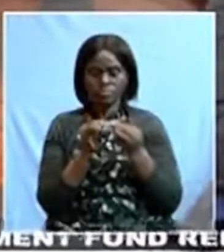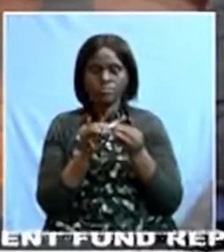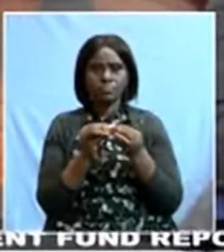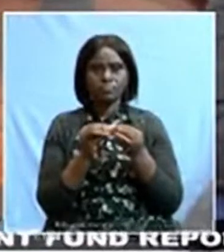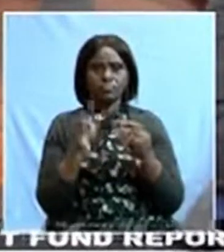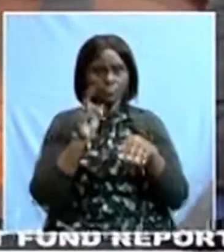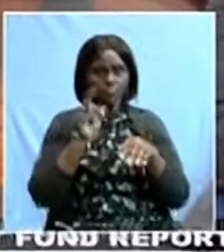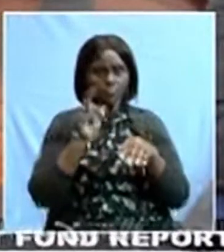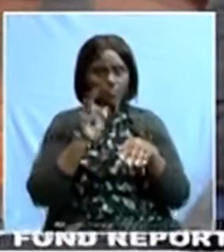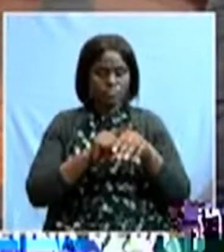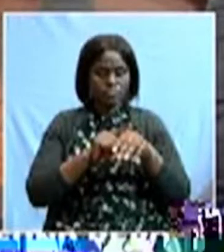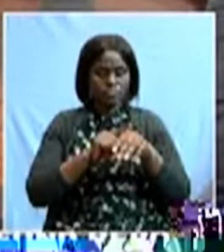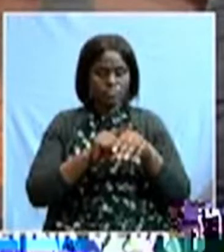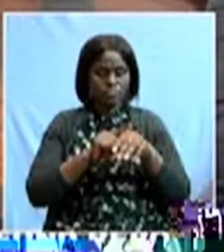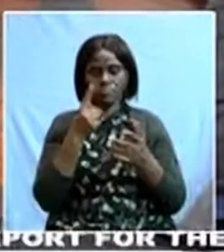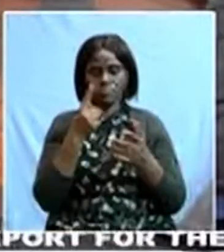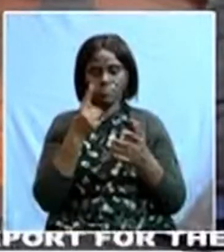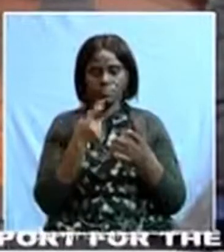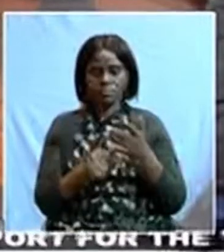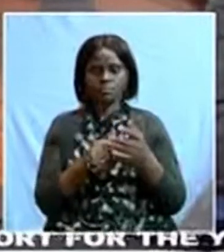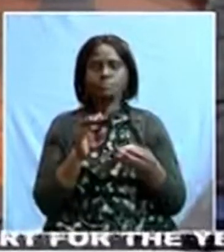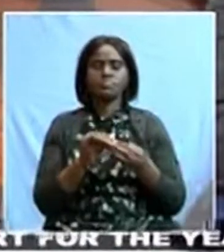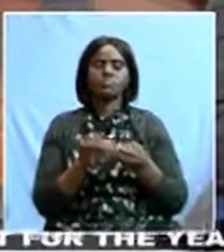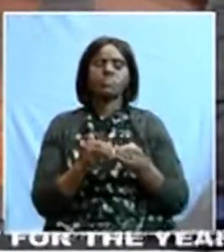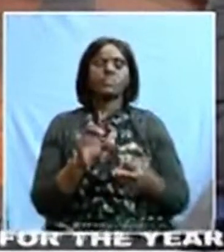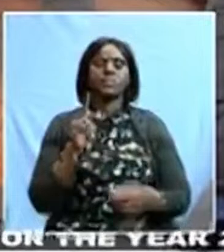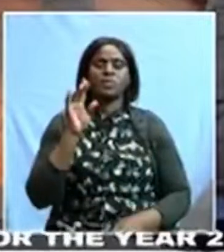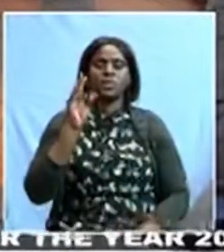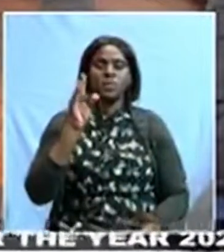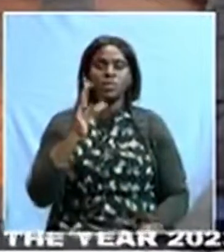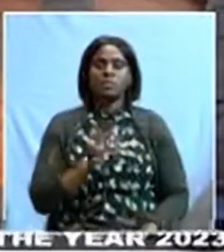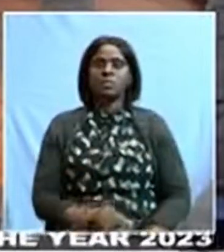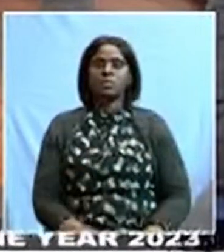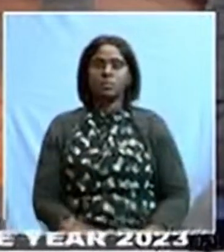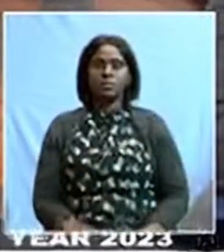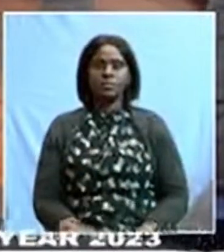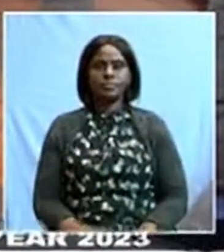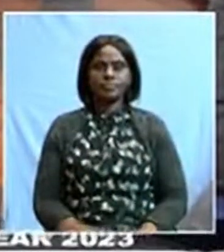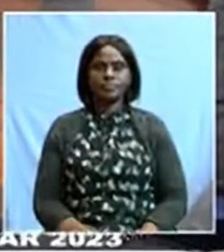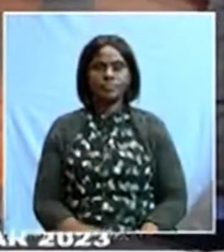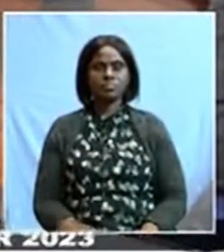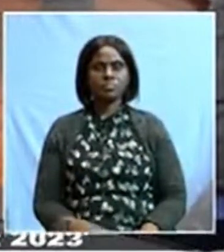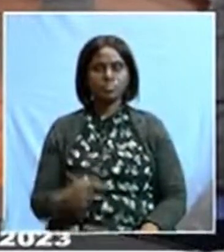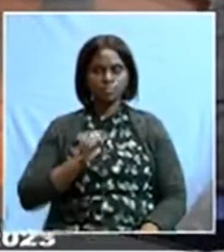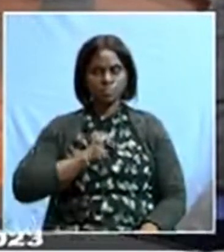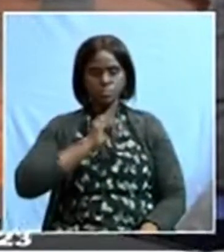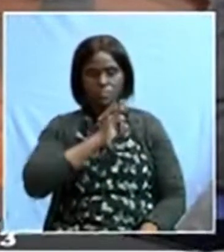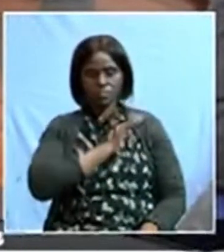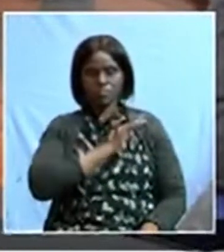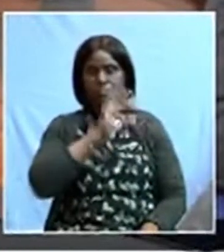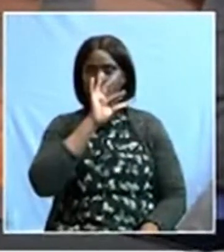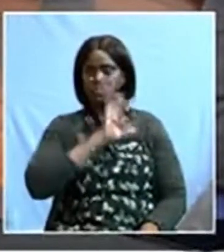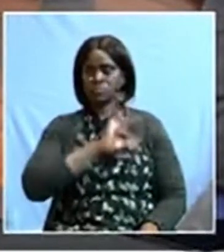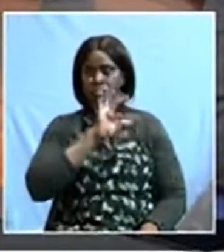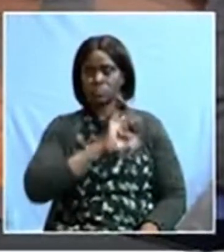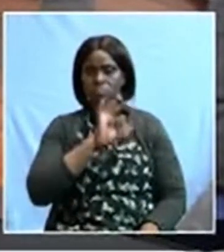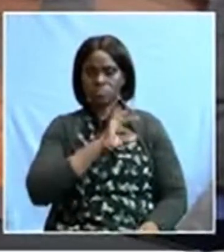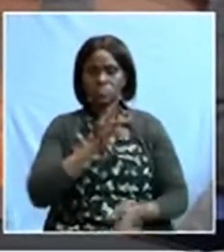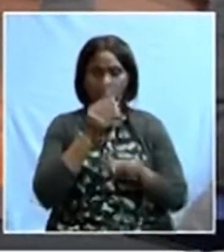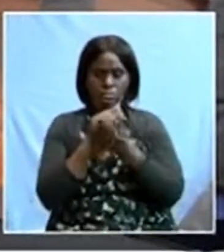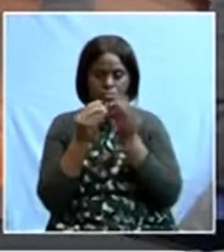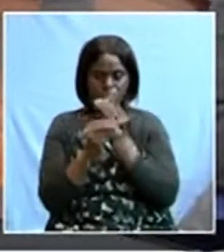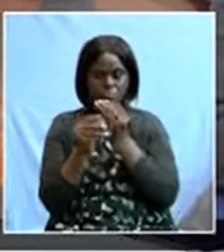obligations timely. Appendix 17. Failure to settle staff obligations, cause of